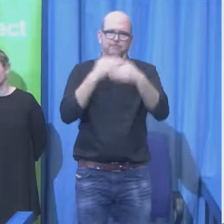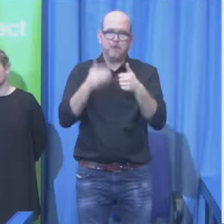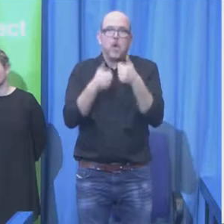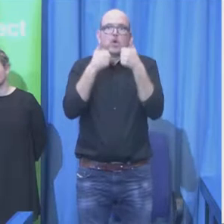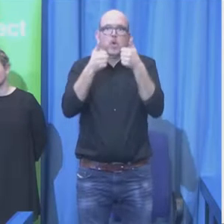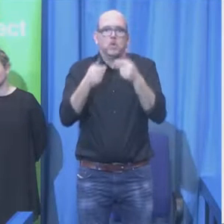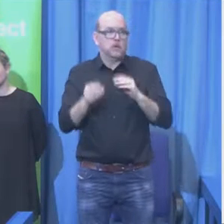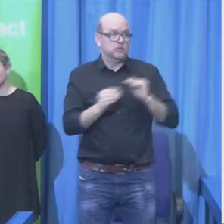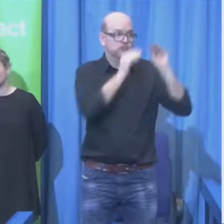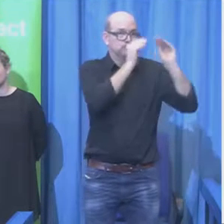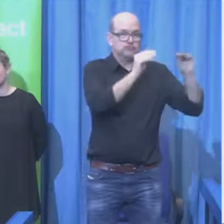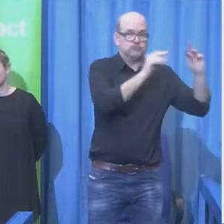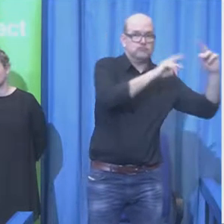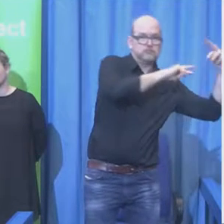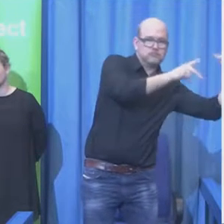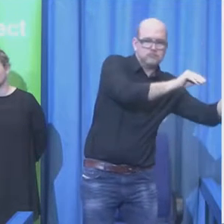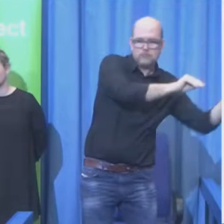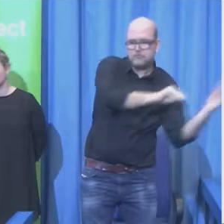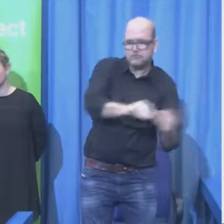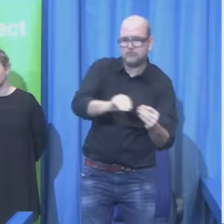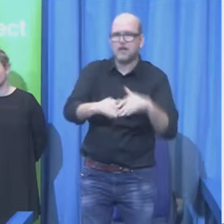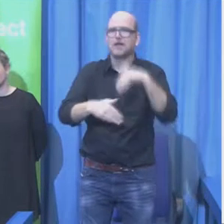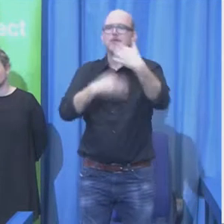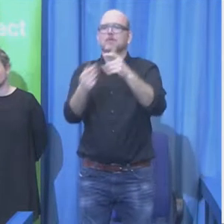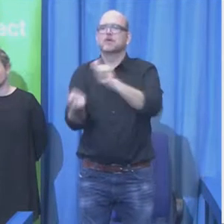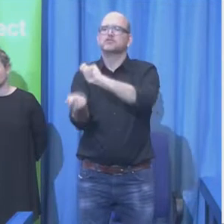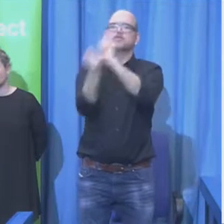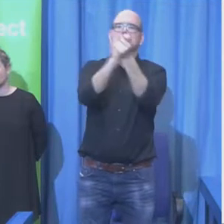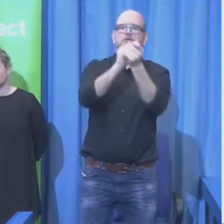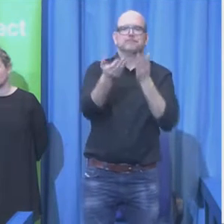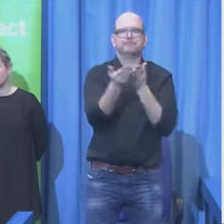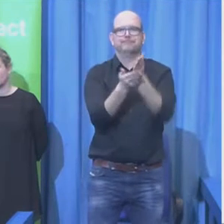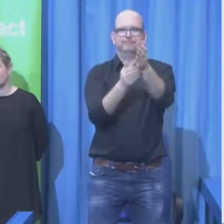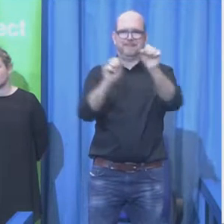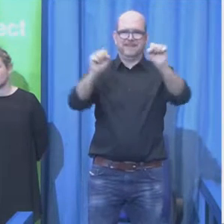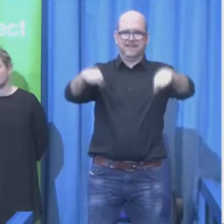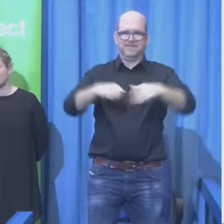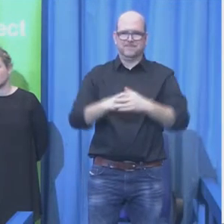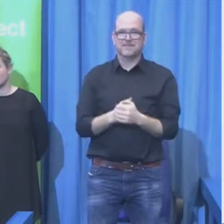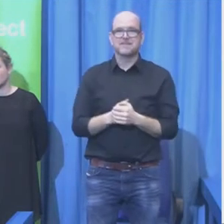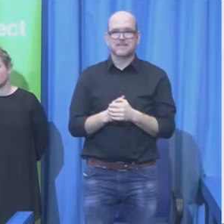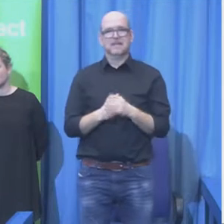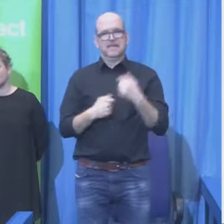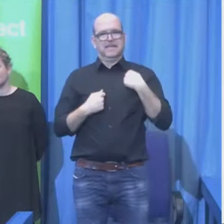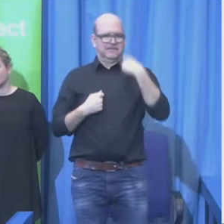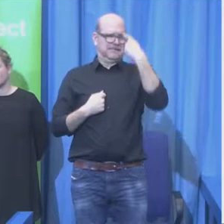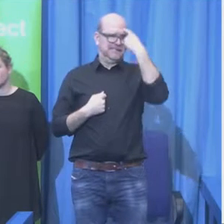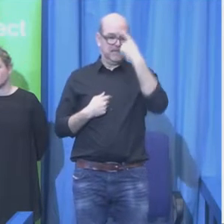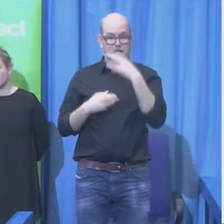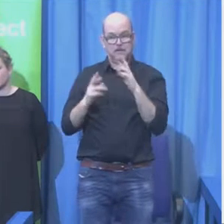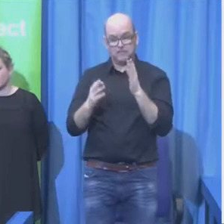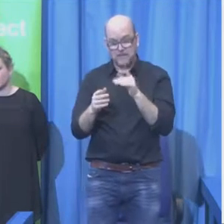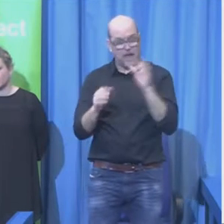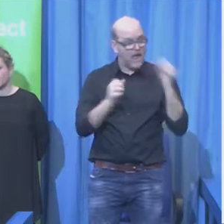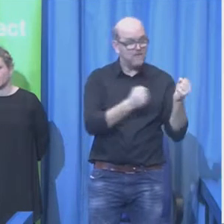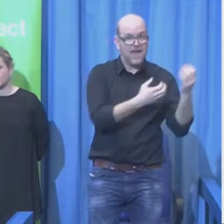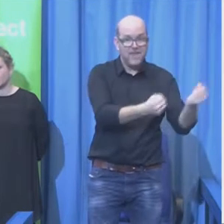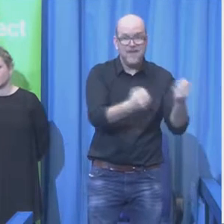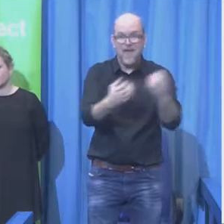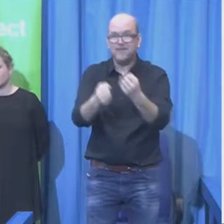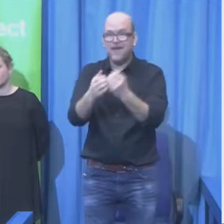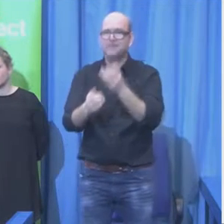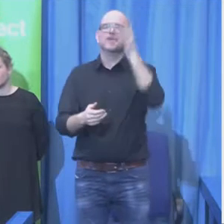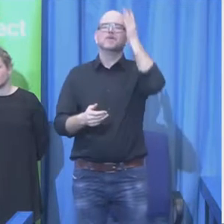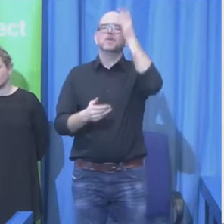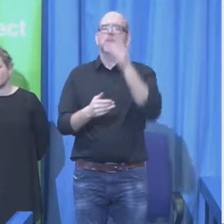more people with disabilities will be qualified and will be, hopefully will be employed because they are qualified and they're able to do the